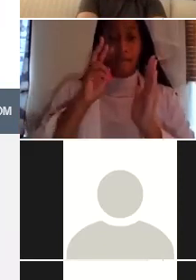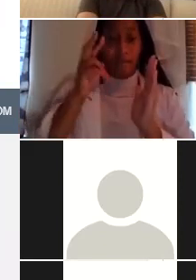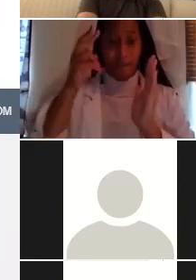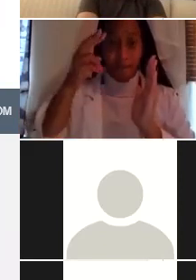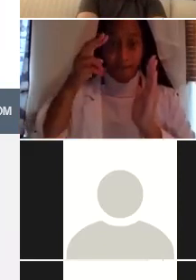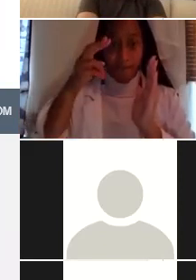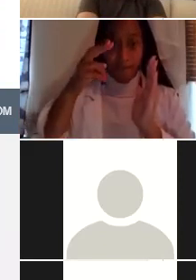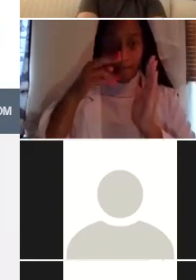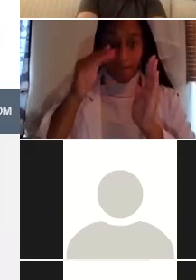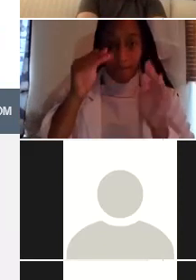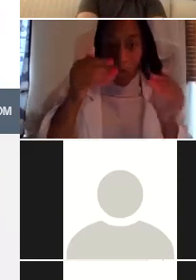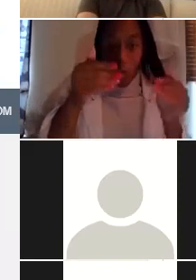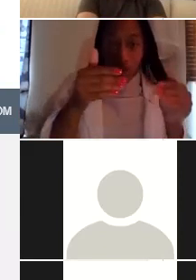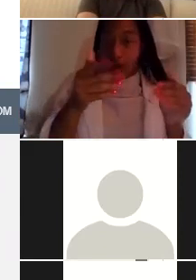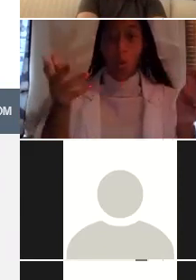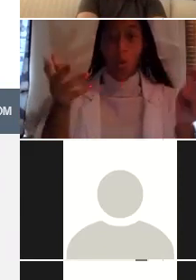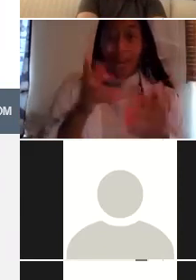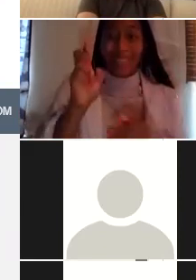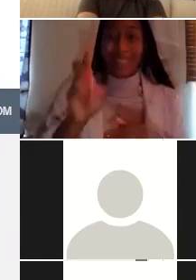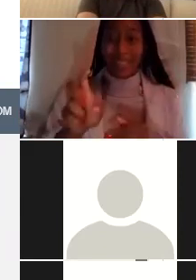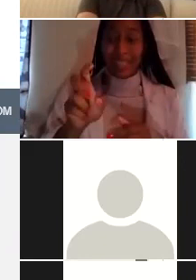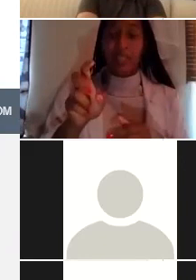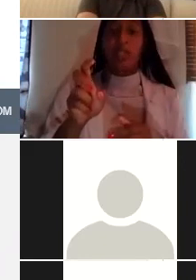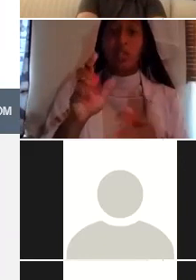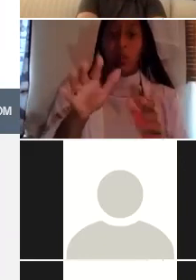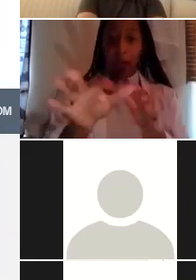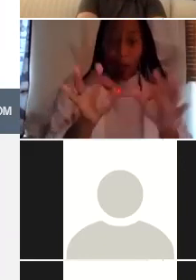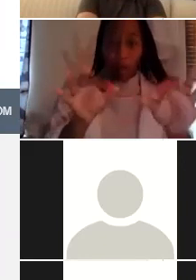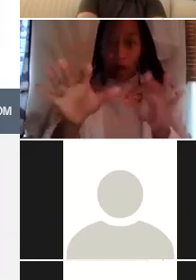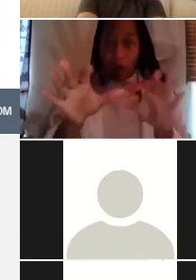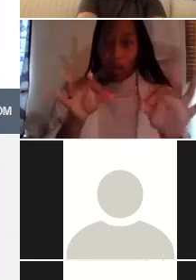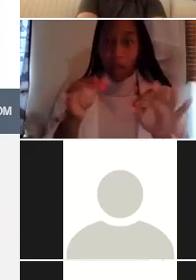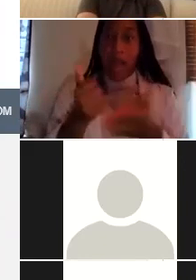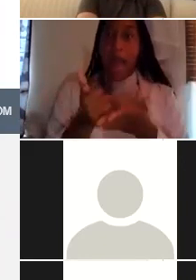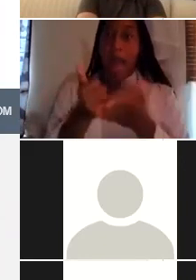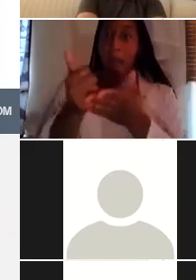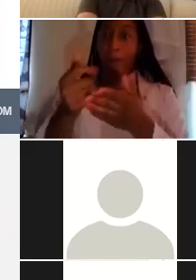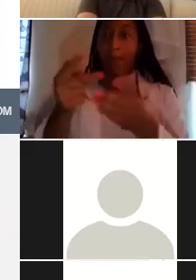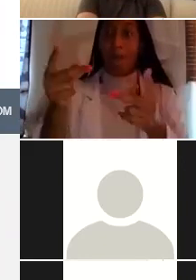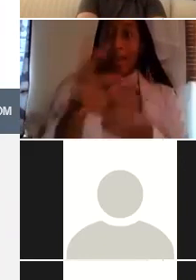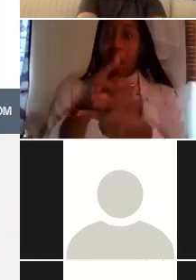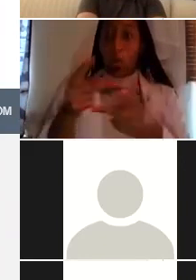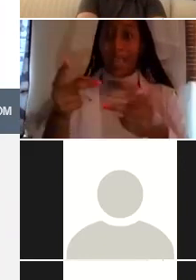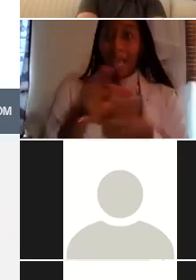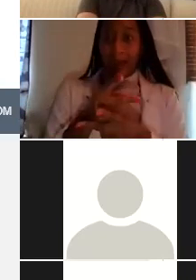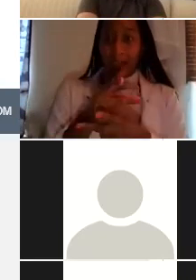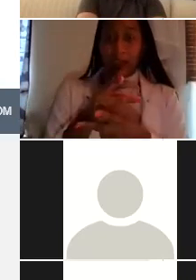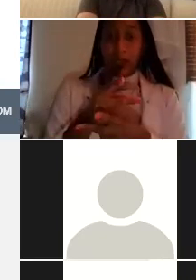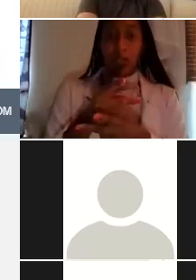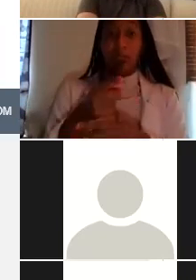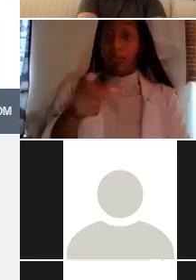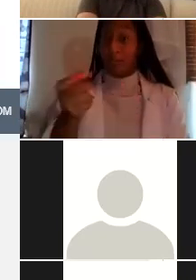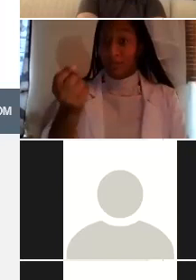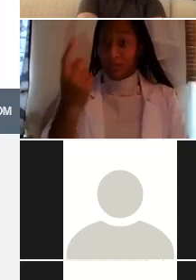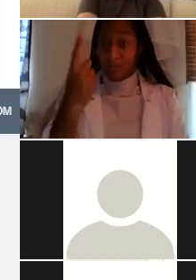of calculating, okay? And so first things first, we gotta know what heat is. We